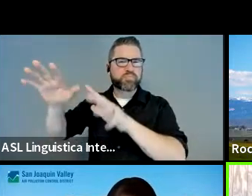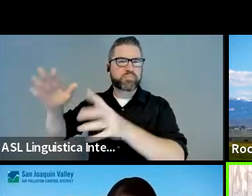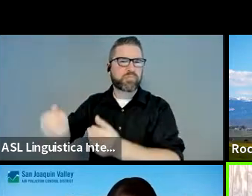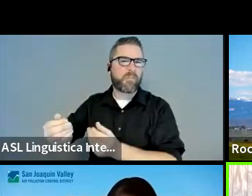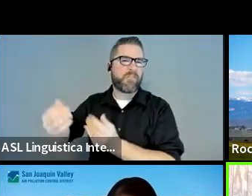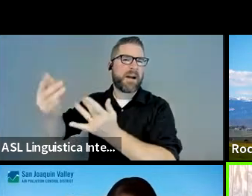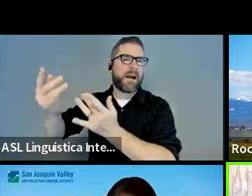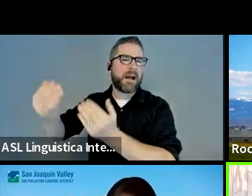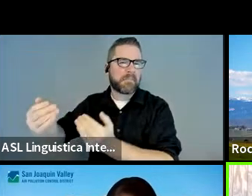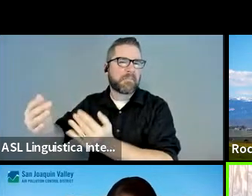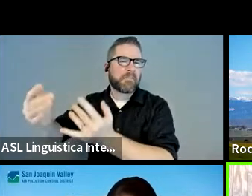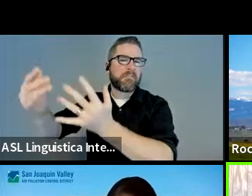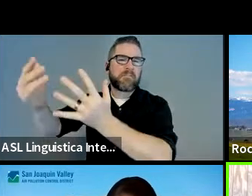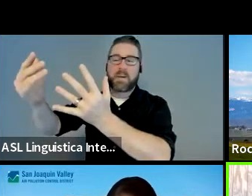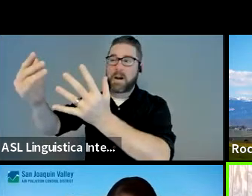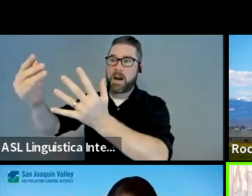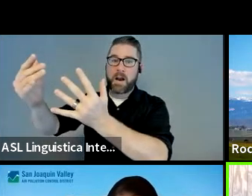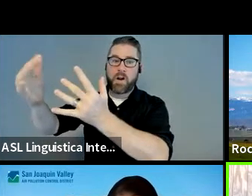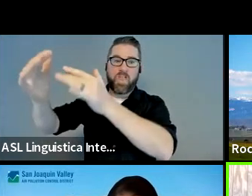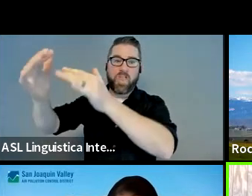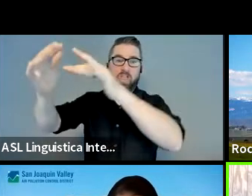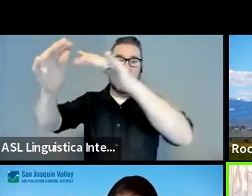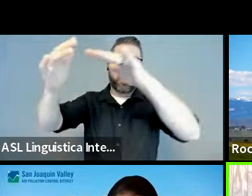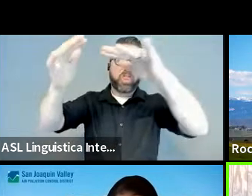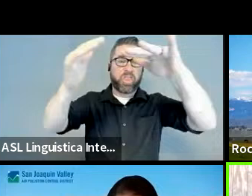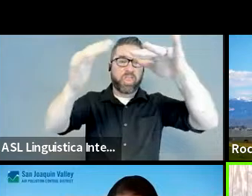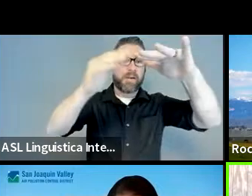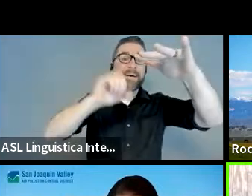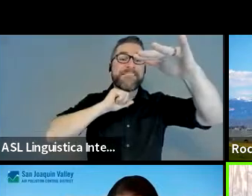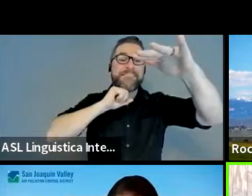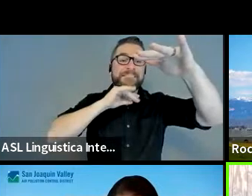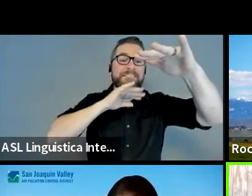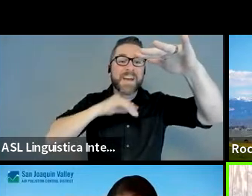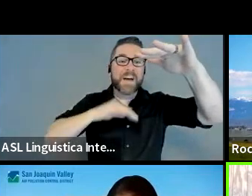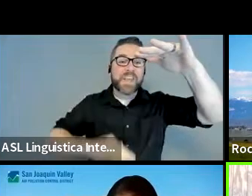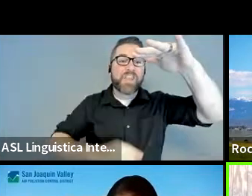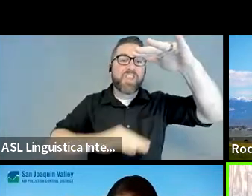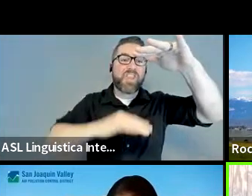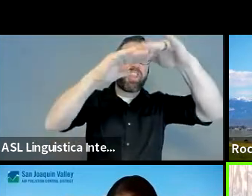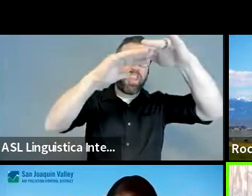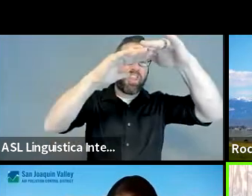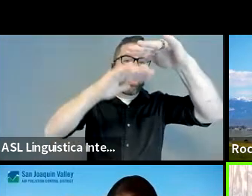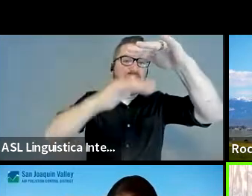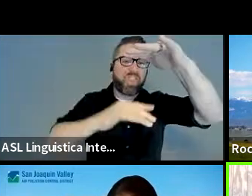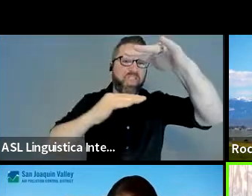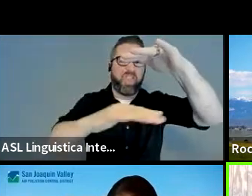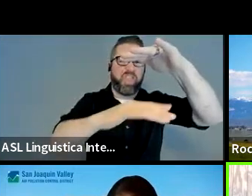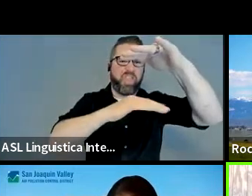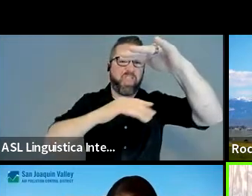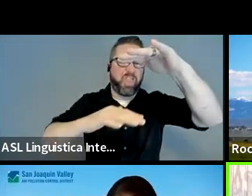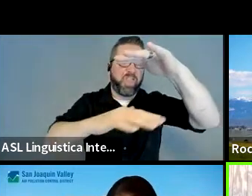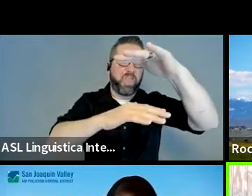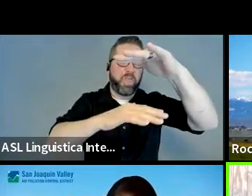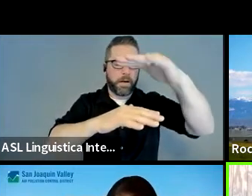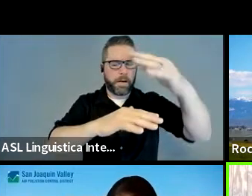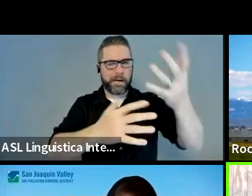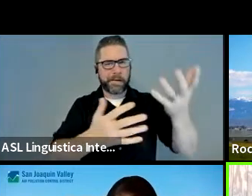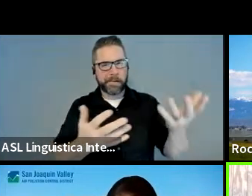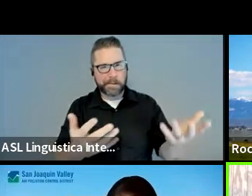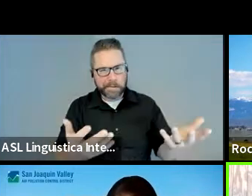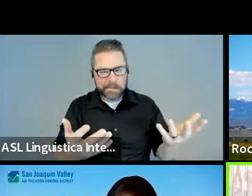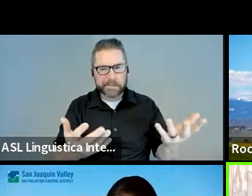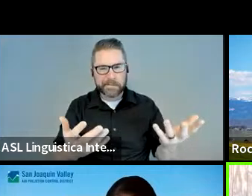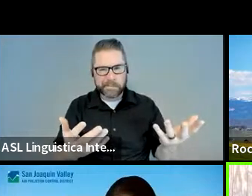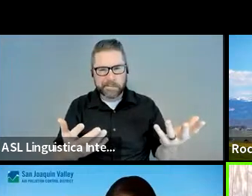it traps in the valley. And so it gives us idea